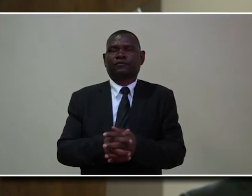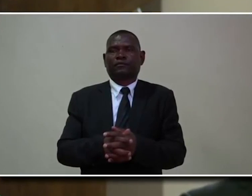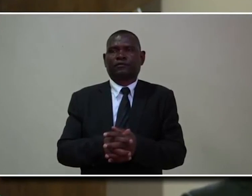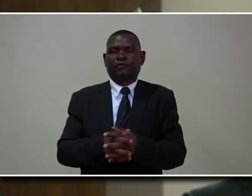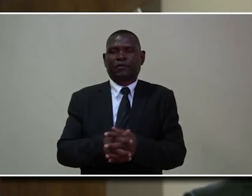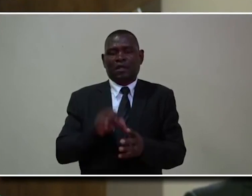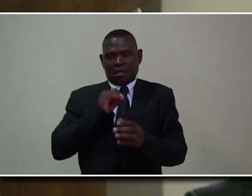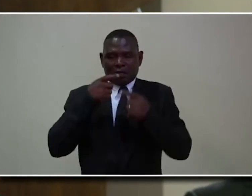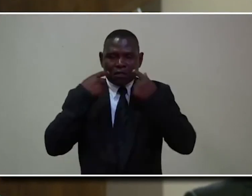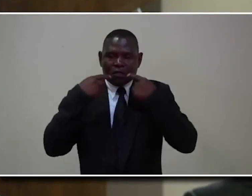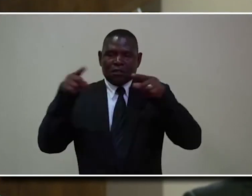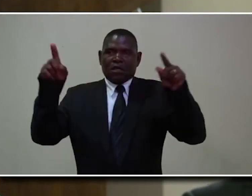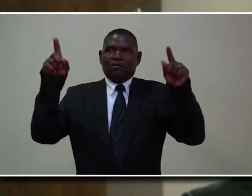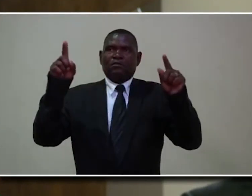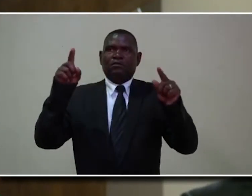proclaim unto you the glad